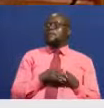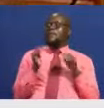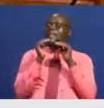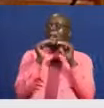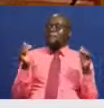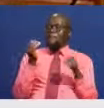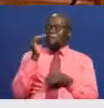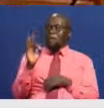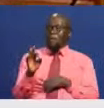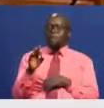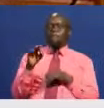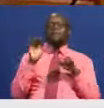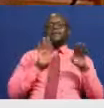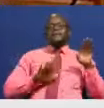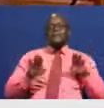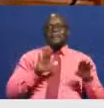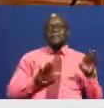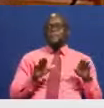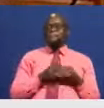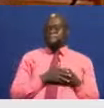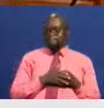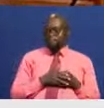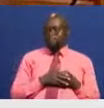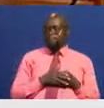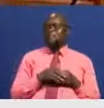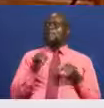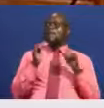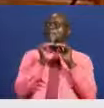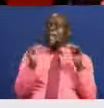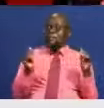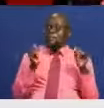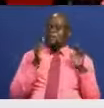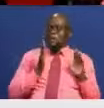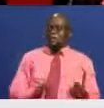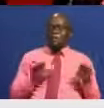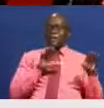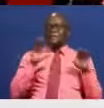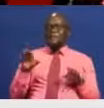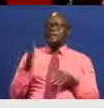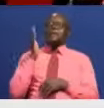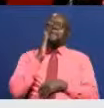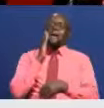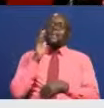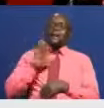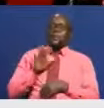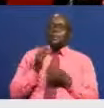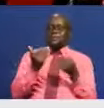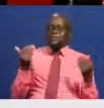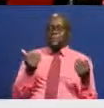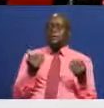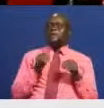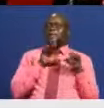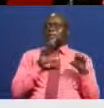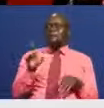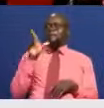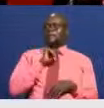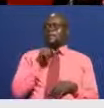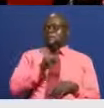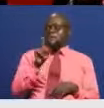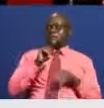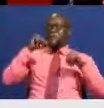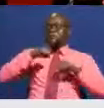level of devastation, the level of suffering, the level of human suffering mothers, women, and children undergo, for